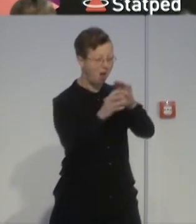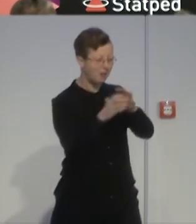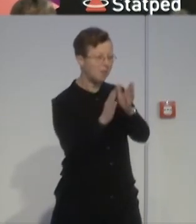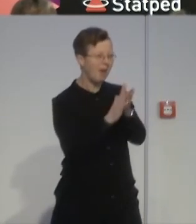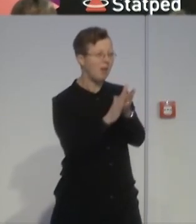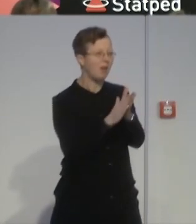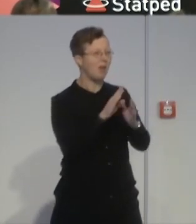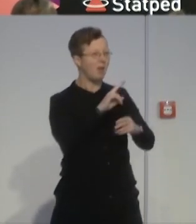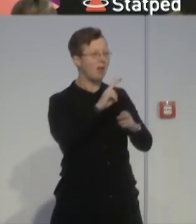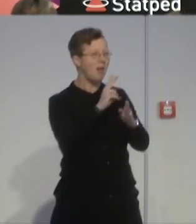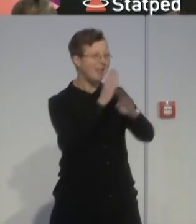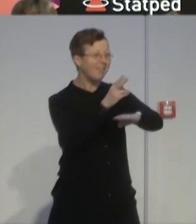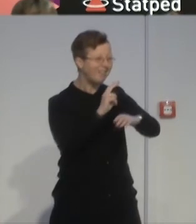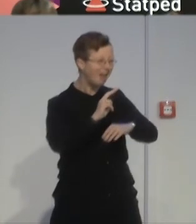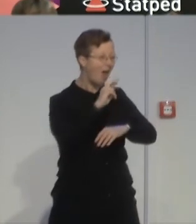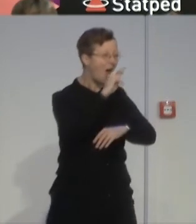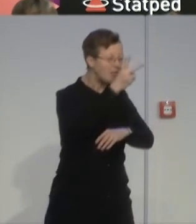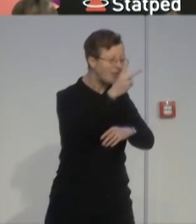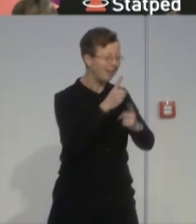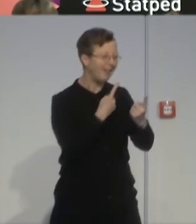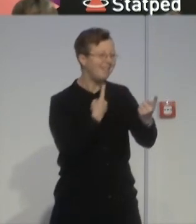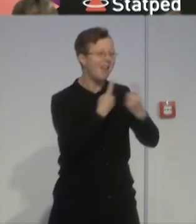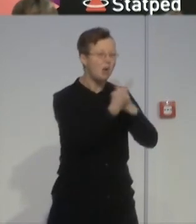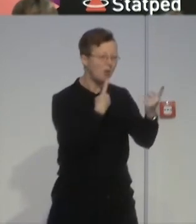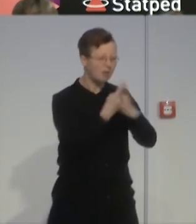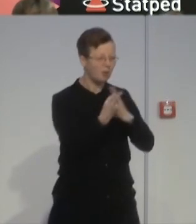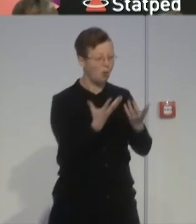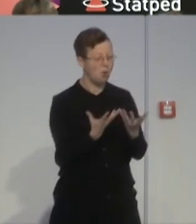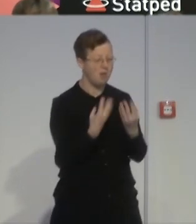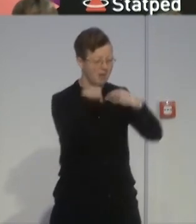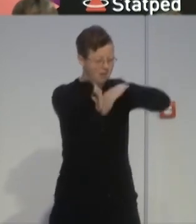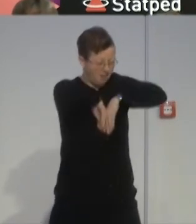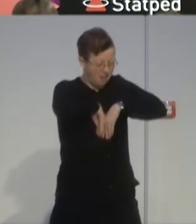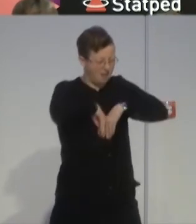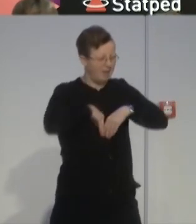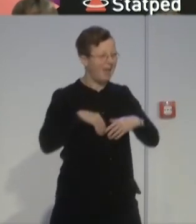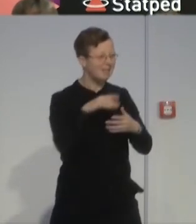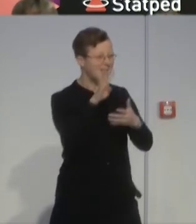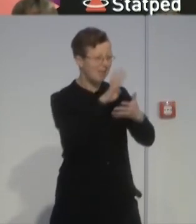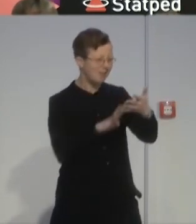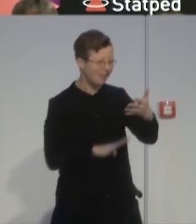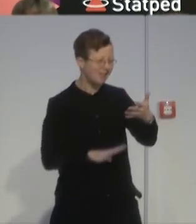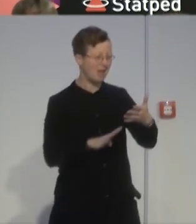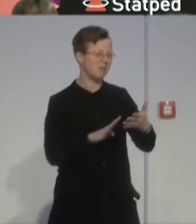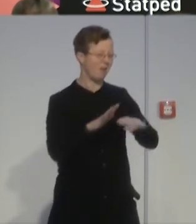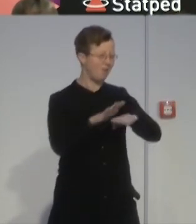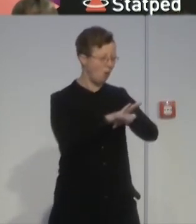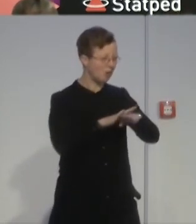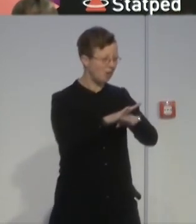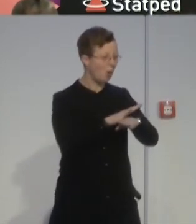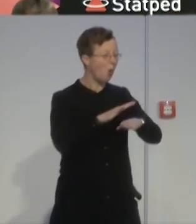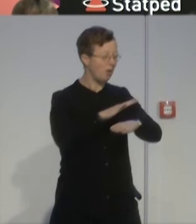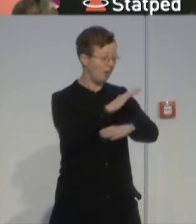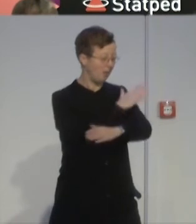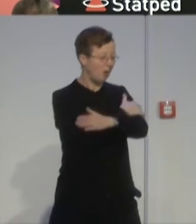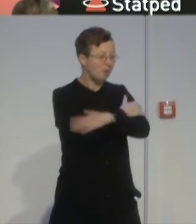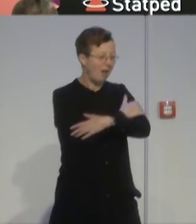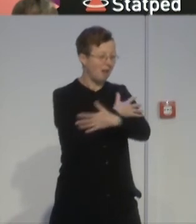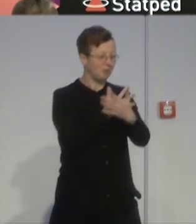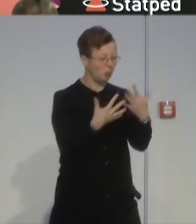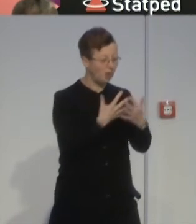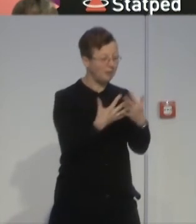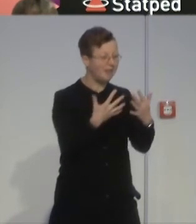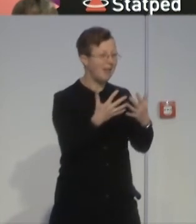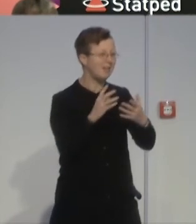directedness, dialogicality, and embodied schematized emotion. And tactile dimensional languaging come from being in touch